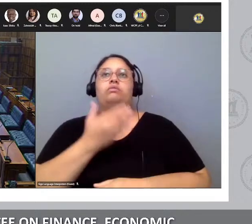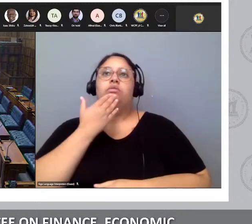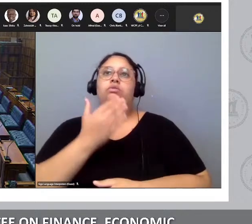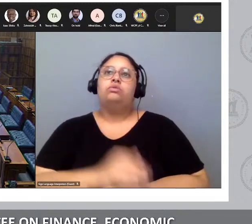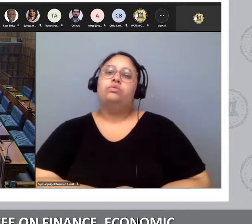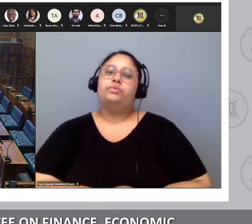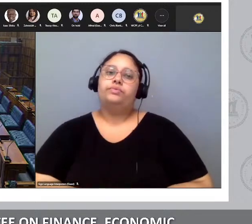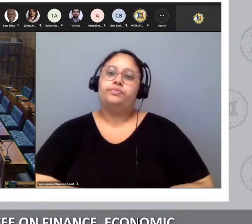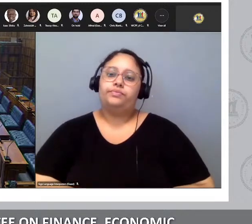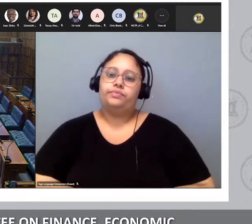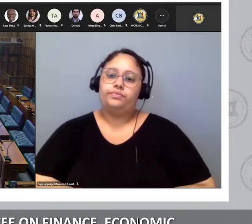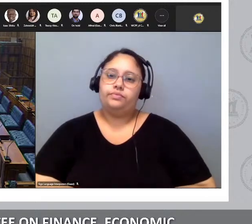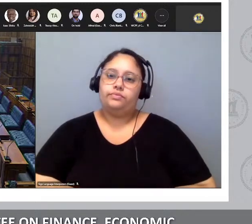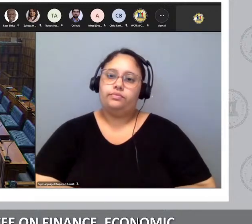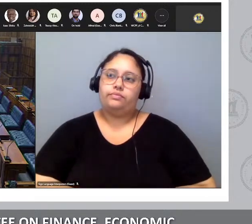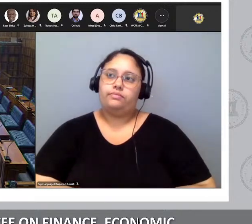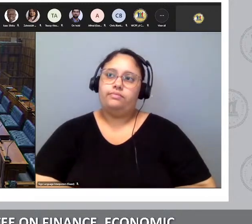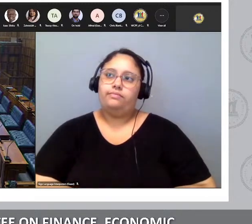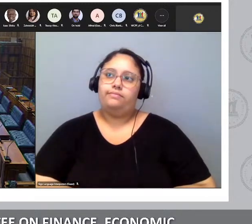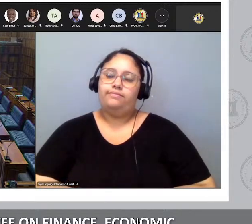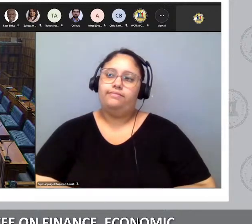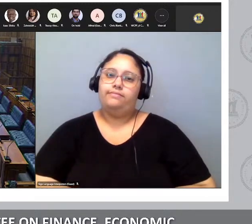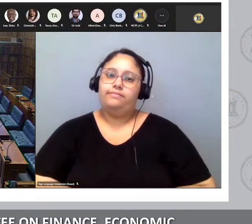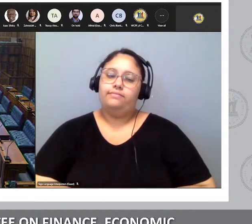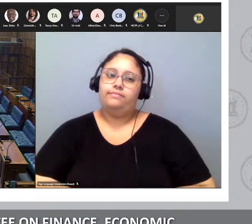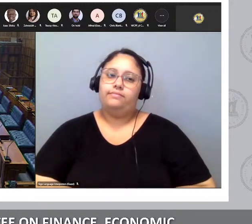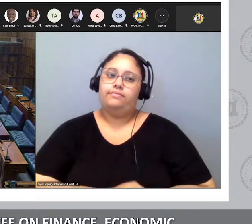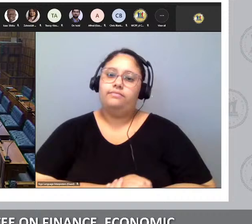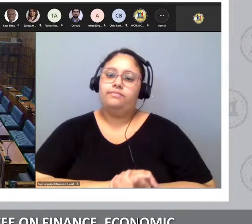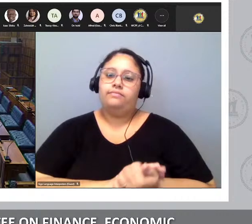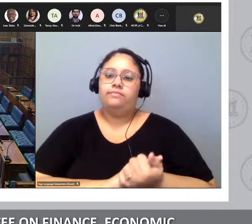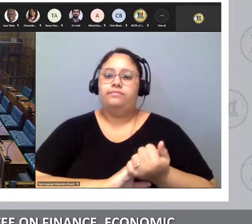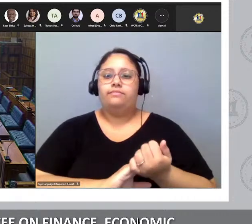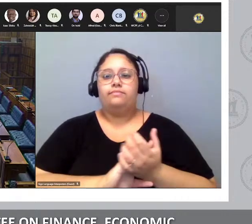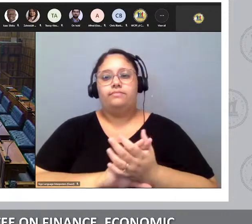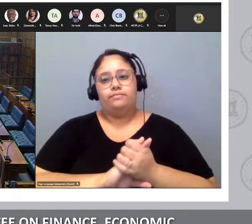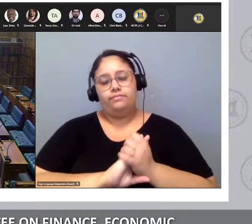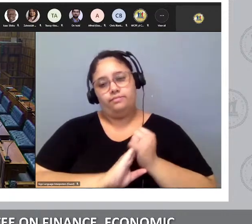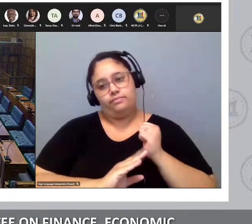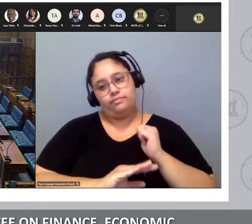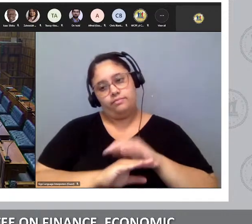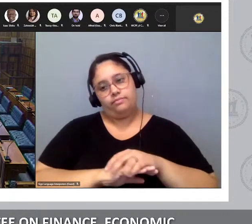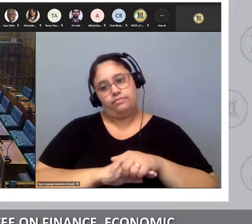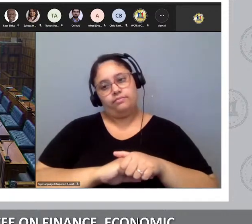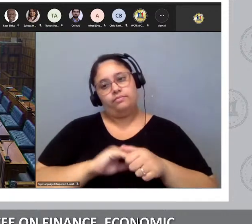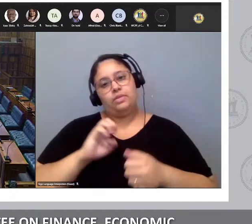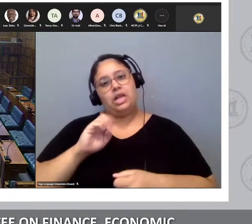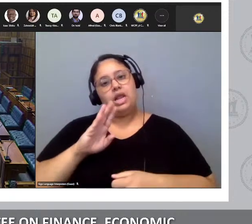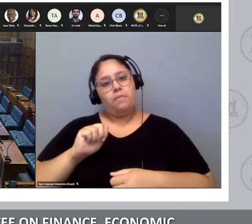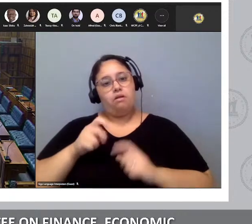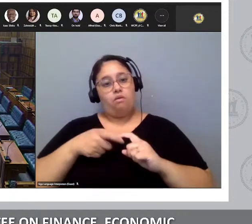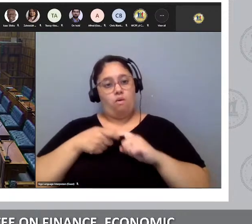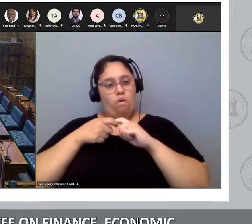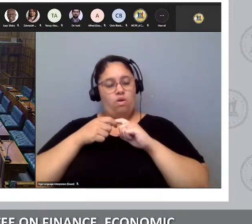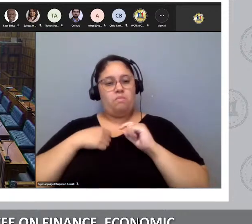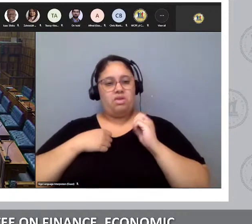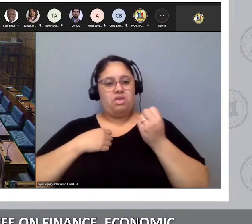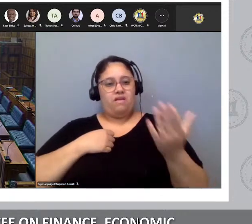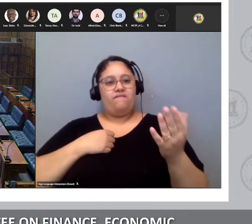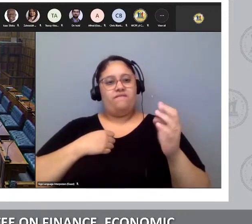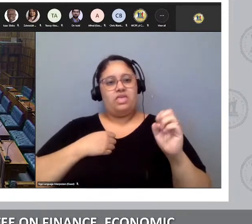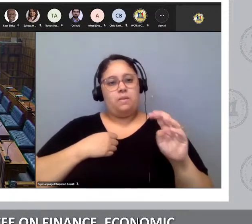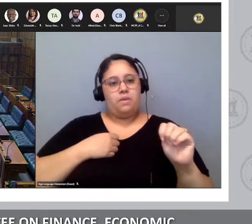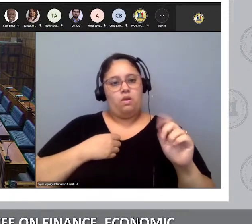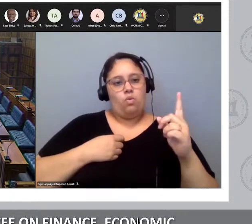thank you thank you Ian uh just hold on one second I'd just like to give Captain an opportunity to come in and then we'll go back